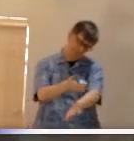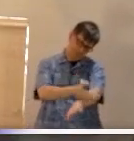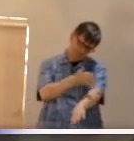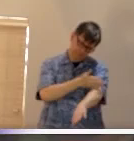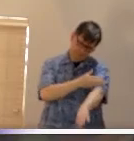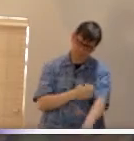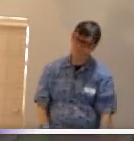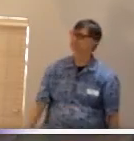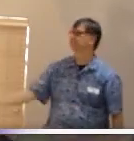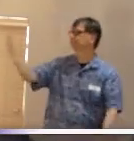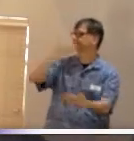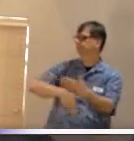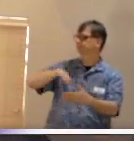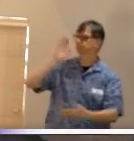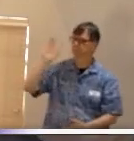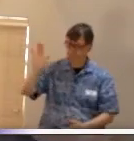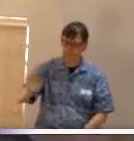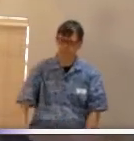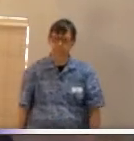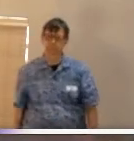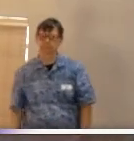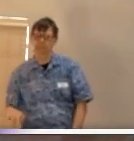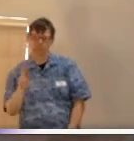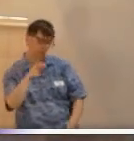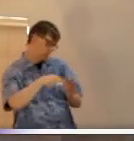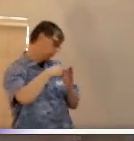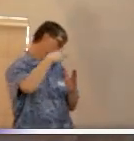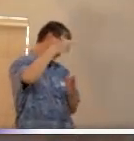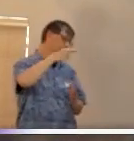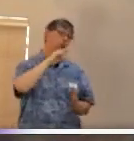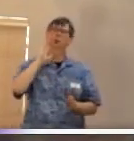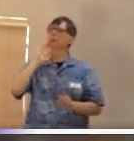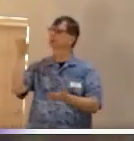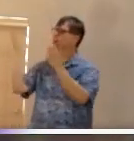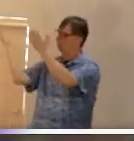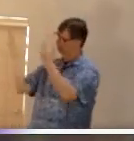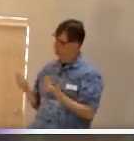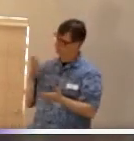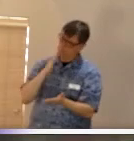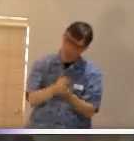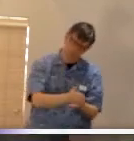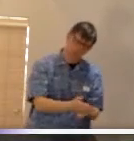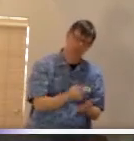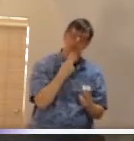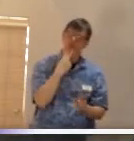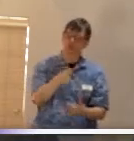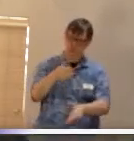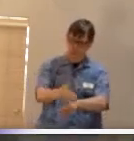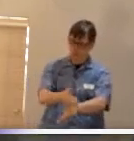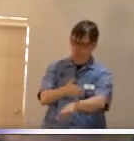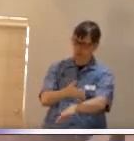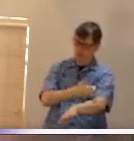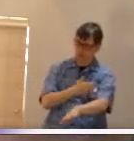And in that, your word becomes law and your expression becomes your verbal pattern with those